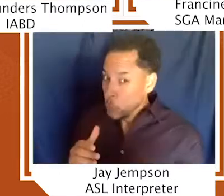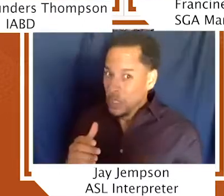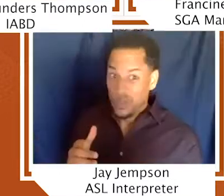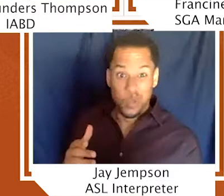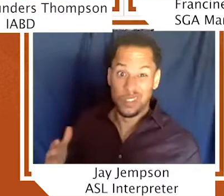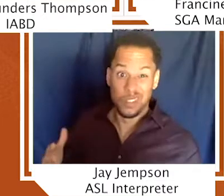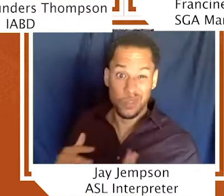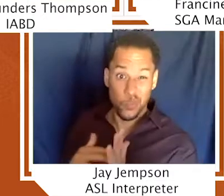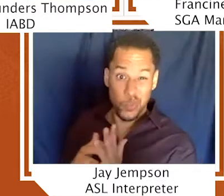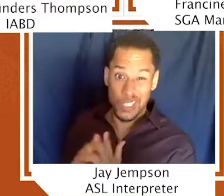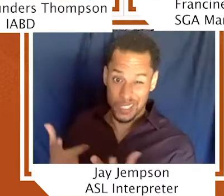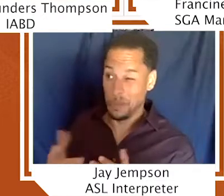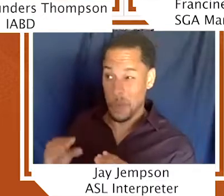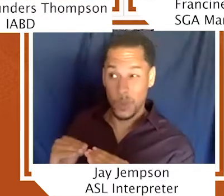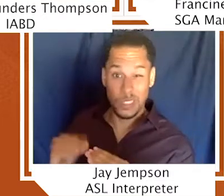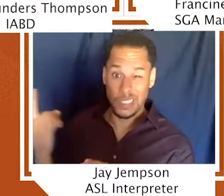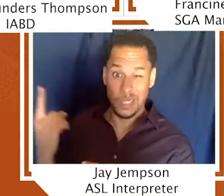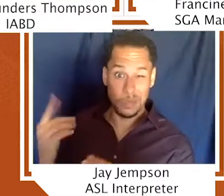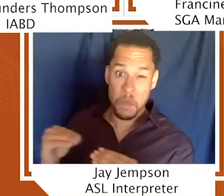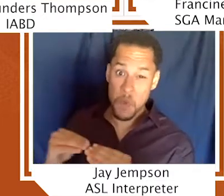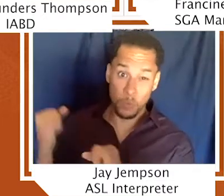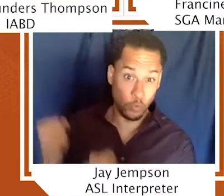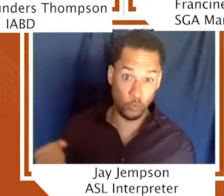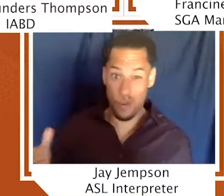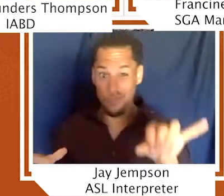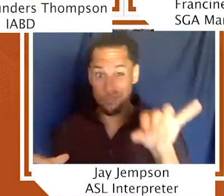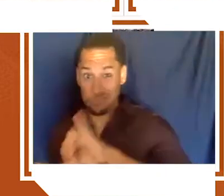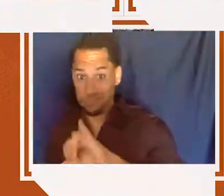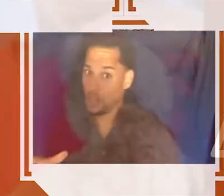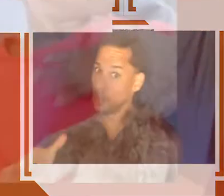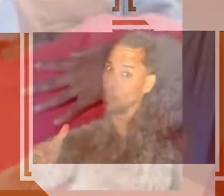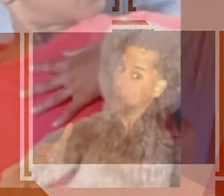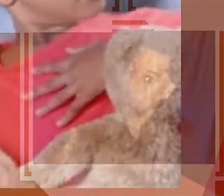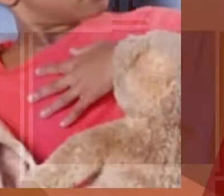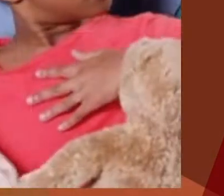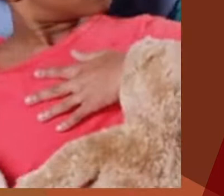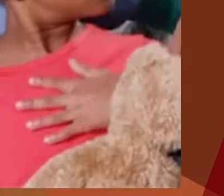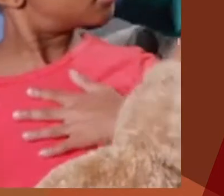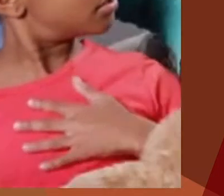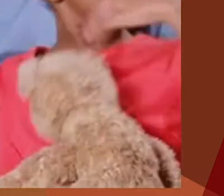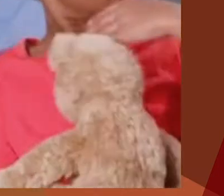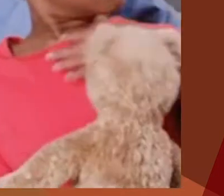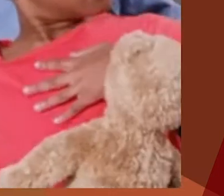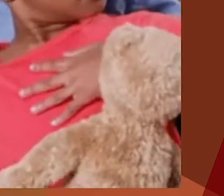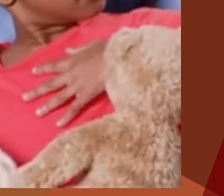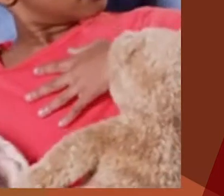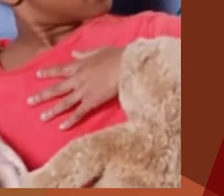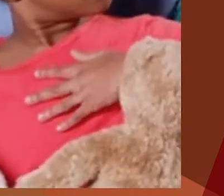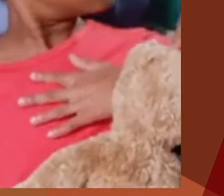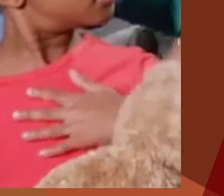Let's jump to our game breaks with our last guest. Let's hear